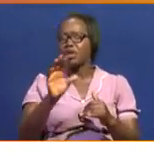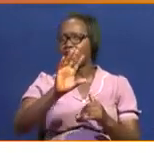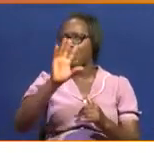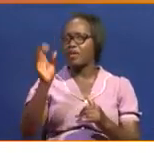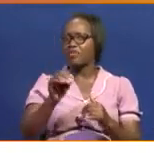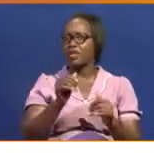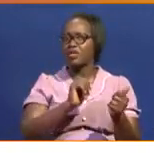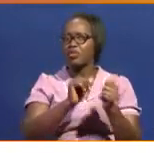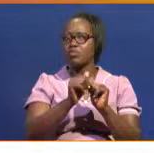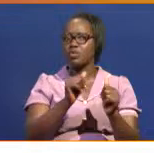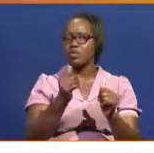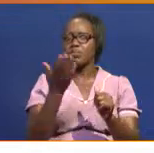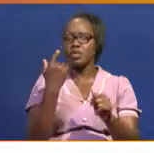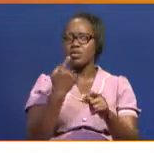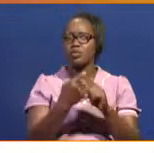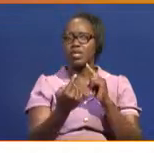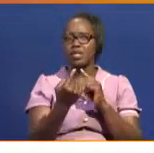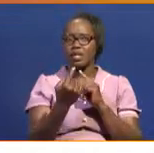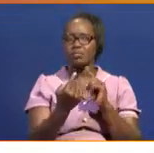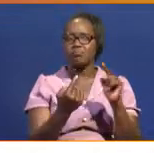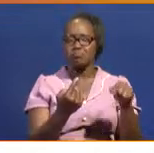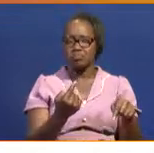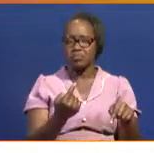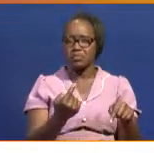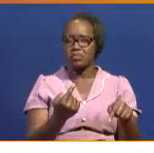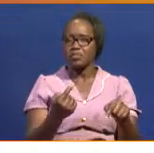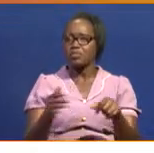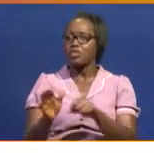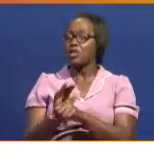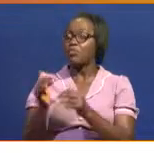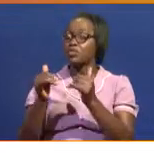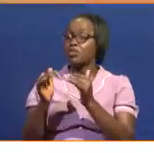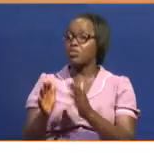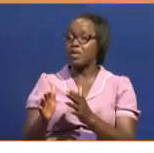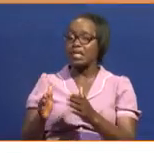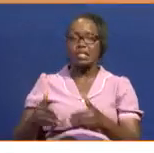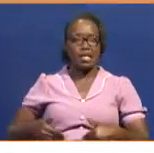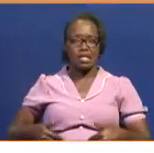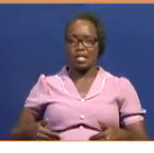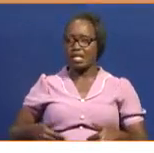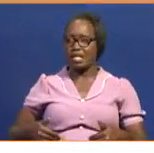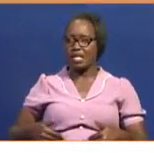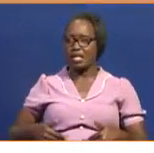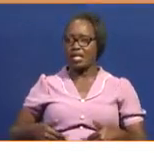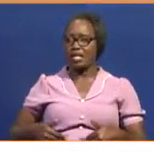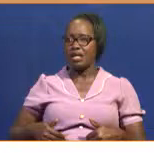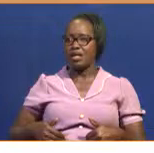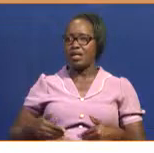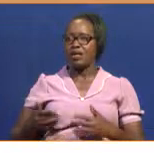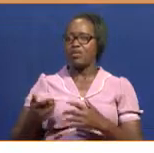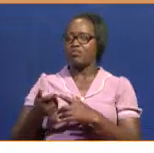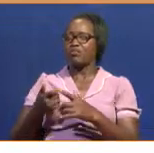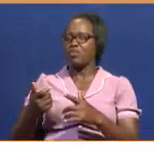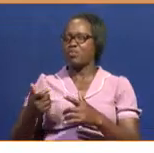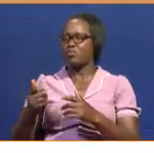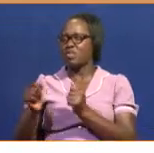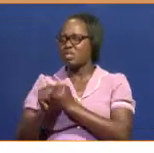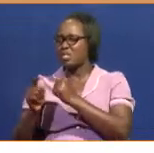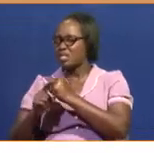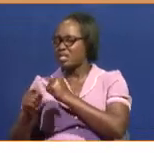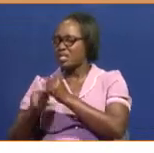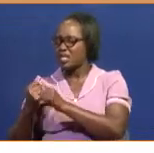competitions for the past 1 year coming into this? Most of our players are very young. They range from the oldest about